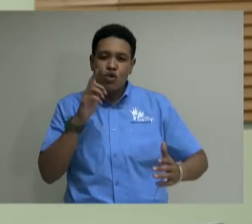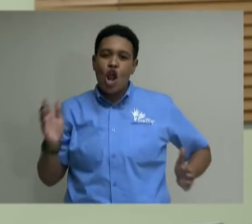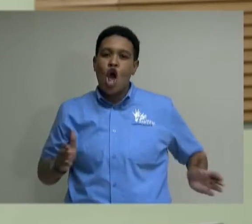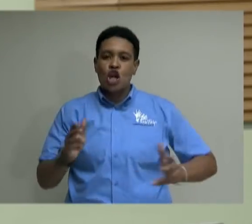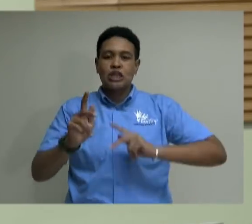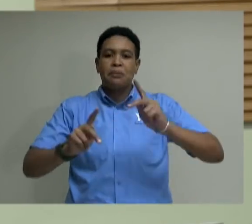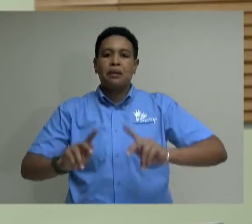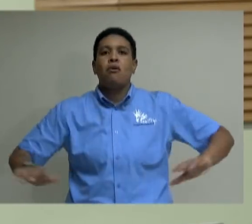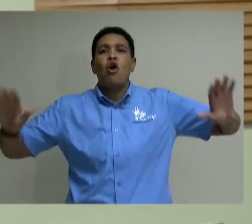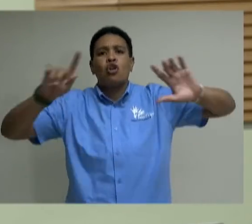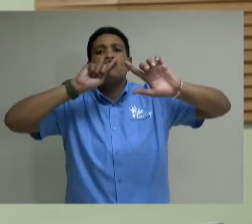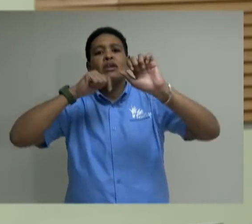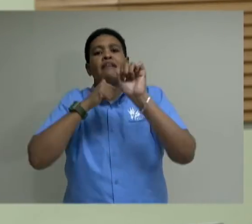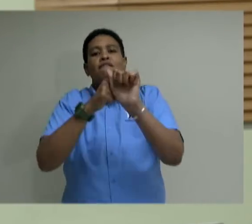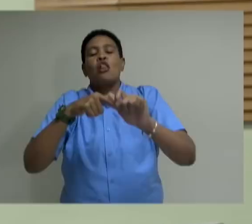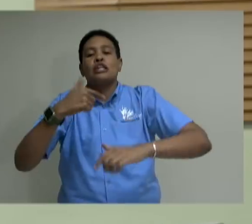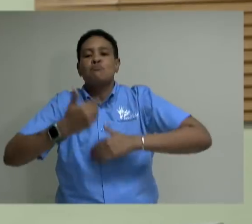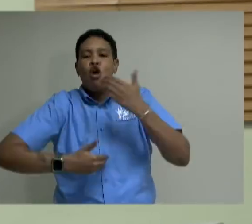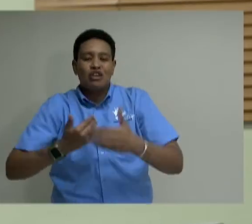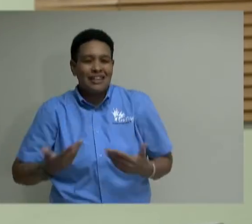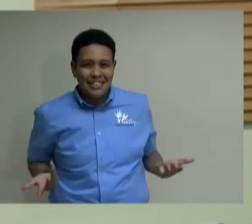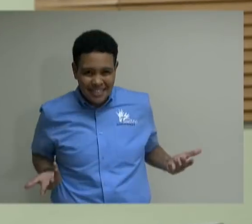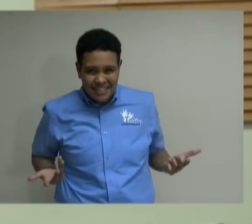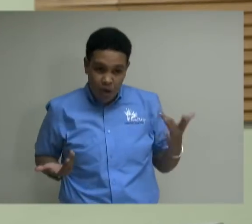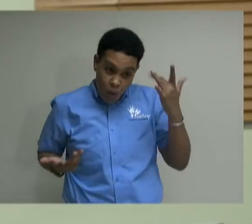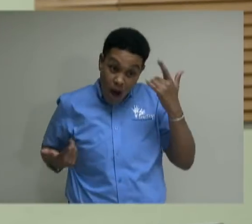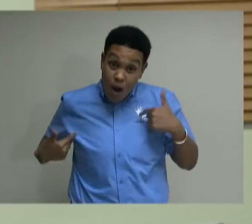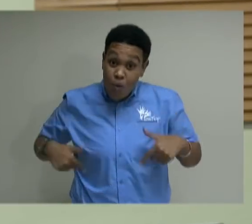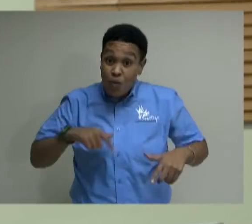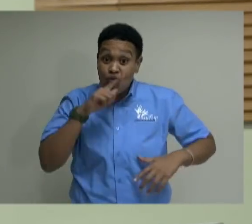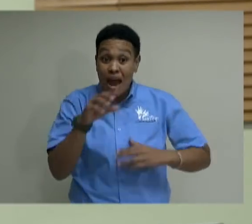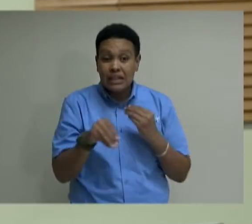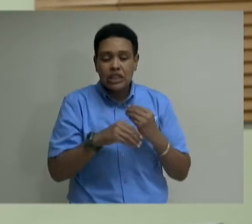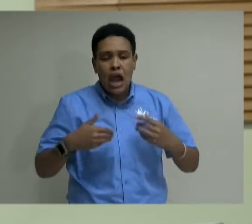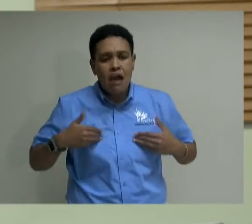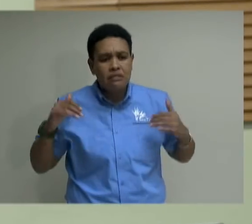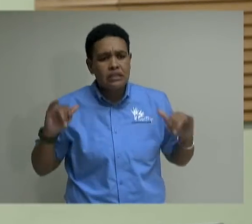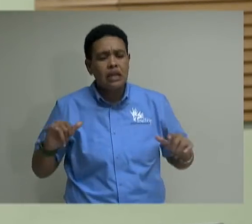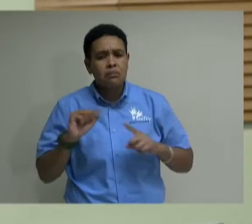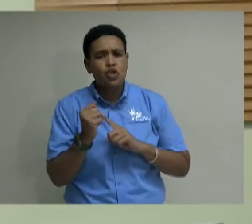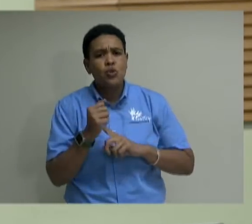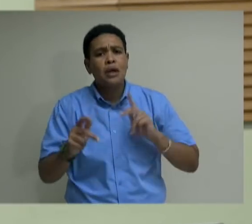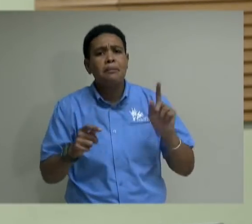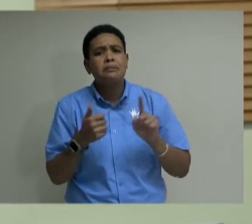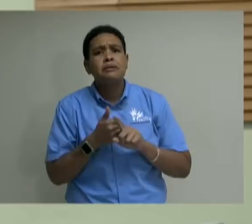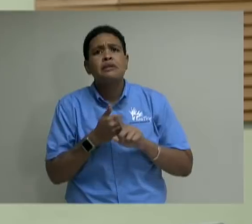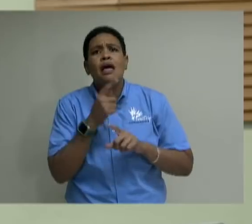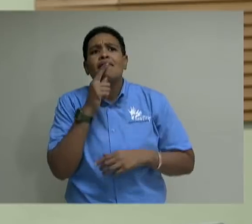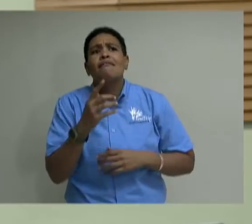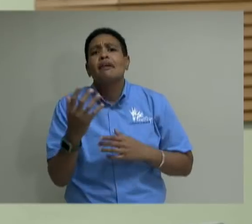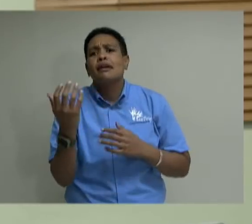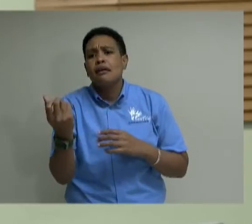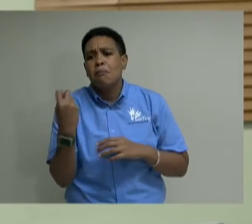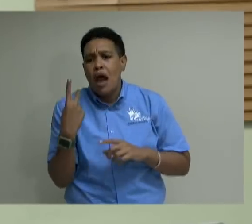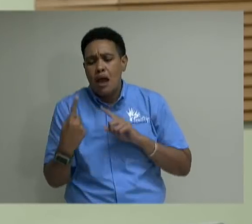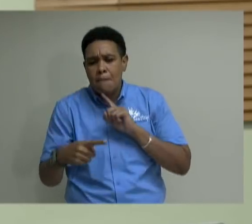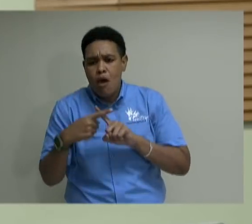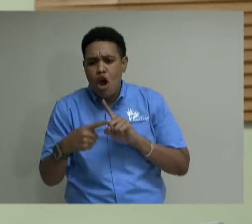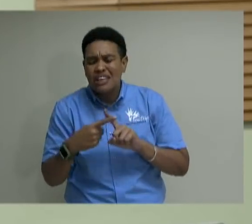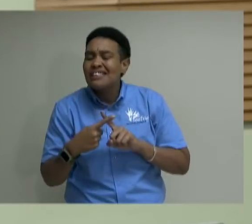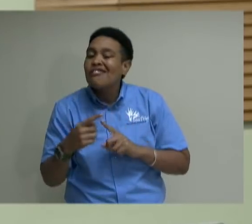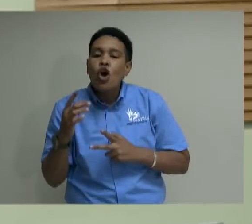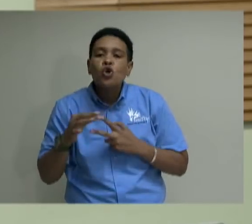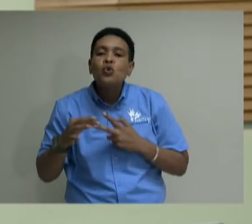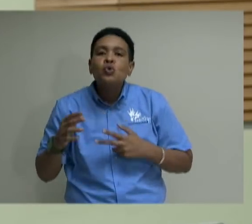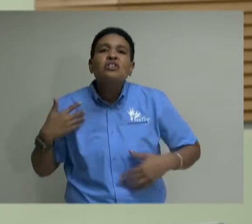encourage persons to follow this process, because we are also having the situation that persons are getting back a positive test and choose not